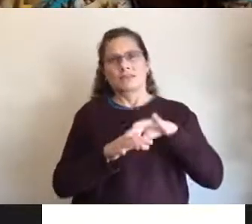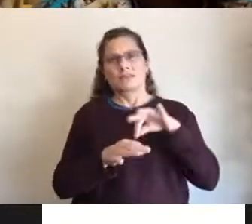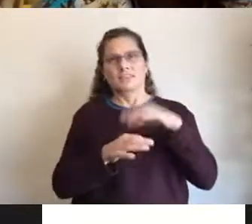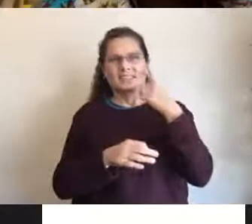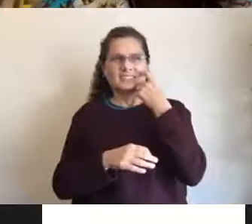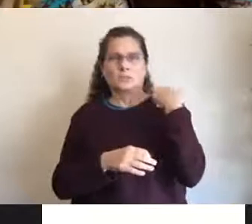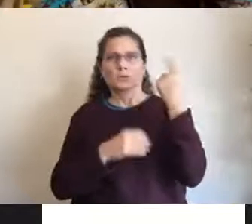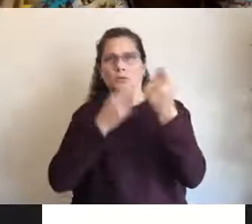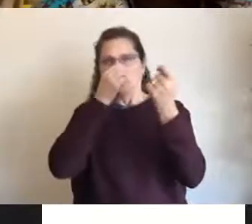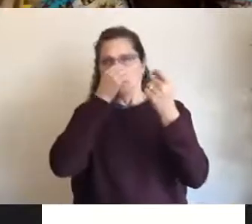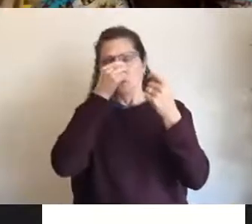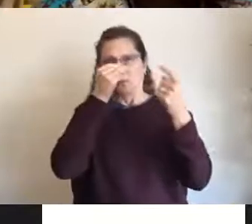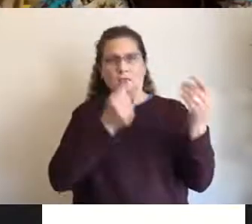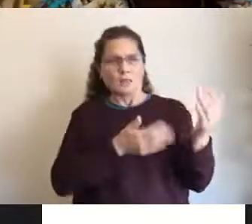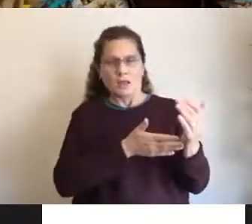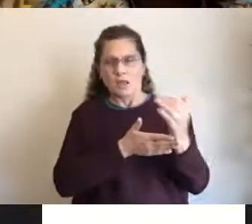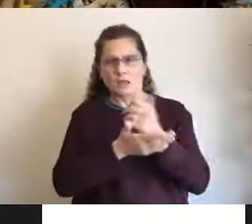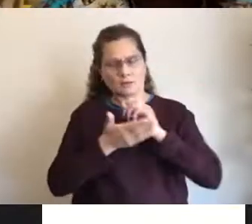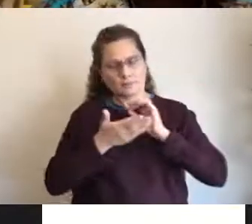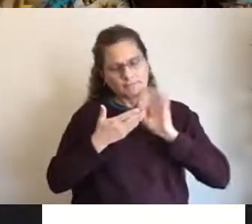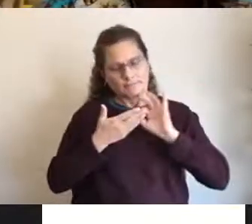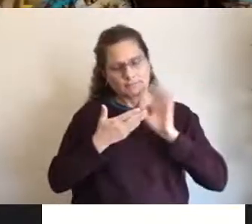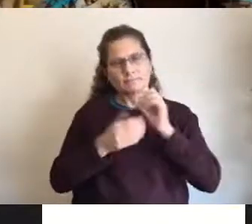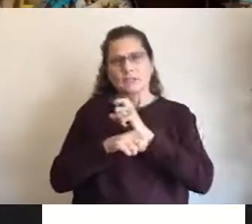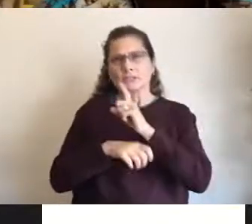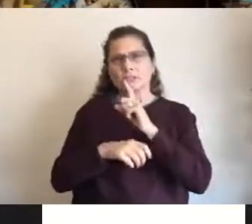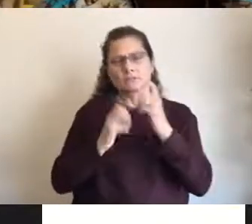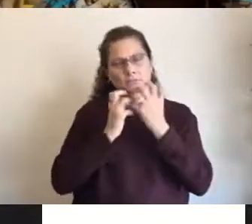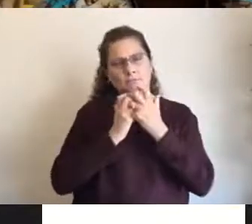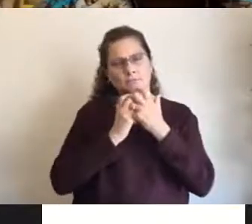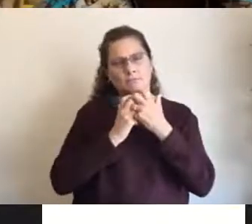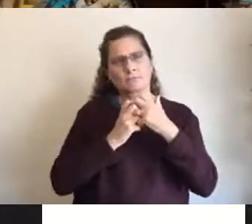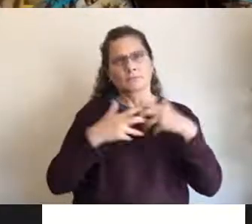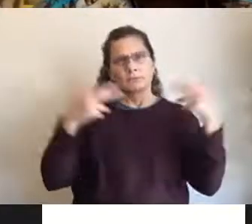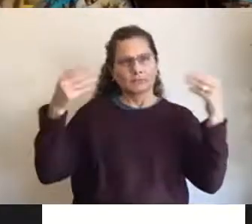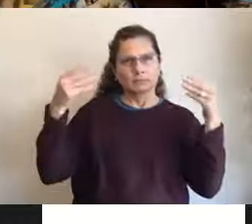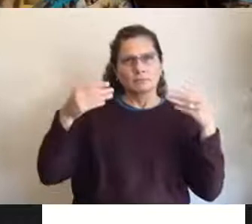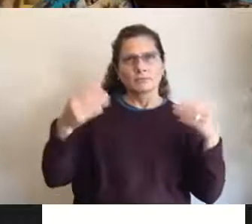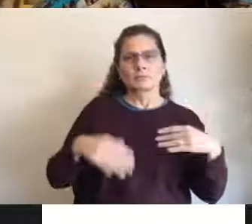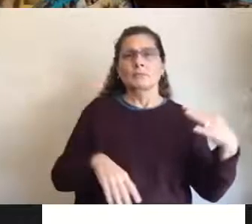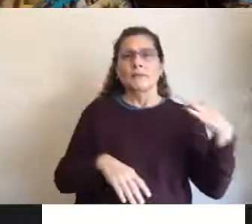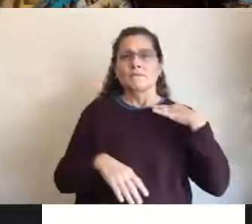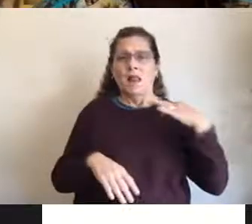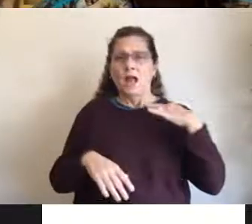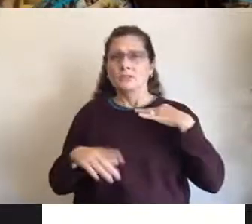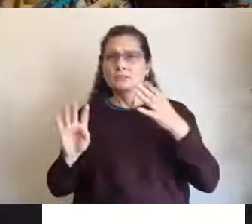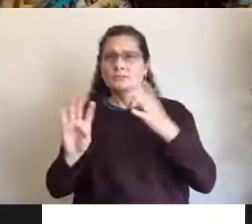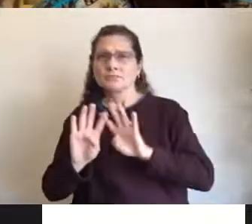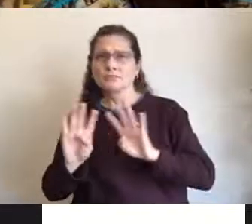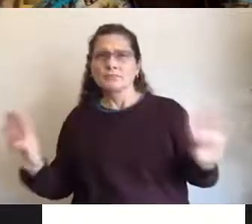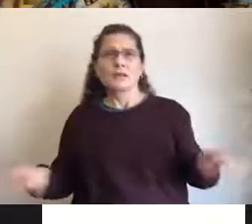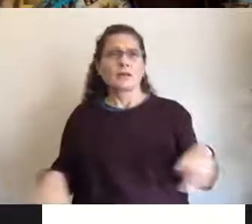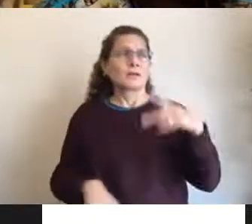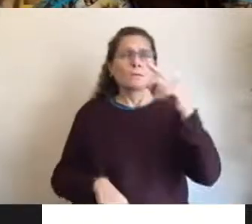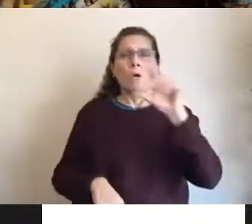election without the hard work and dedication of election officials, poll workers, and volunteers. In the midst of this pandemic, these folks have